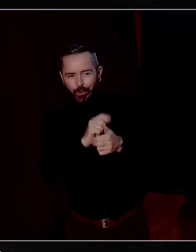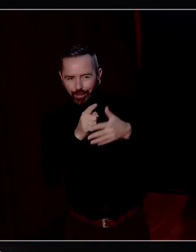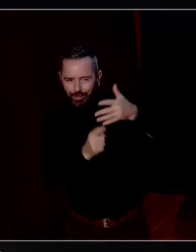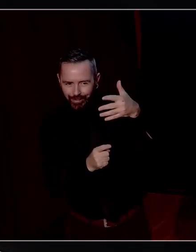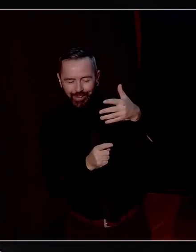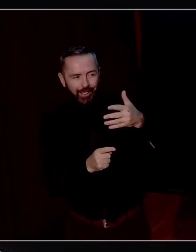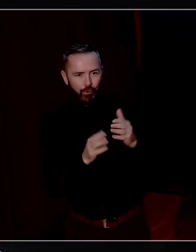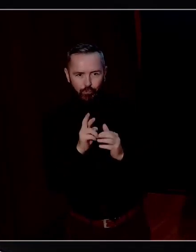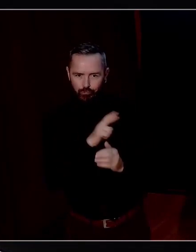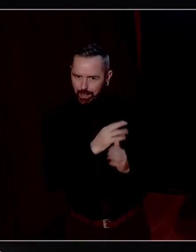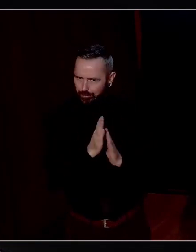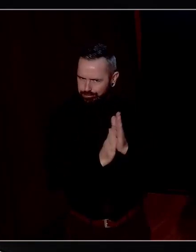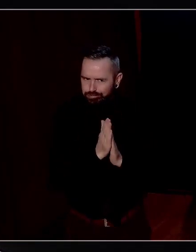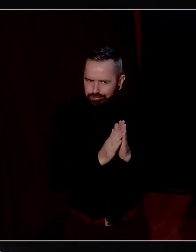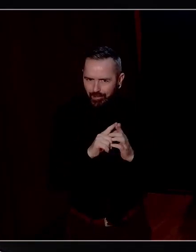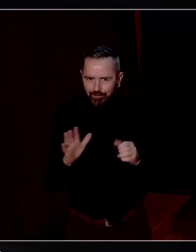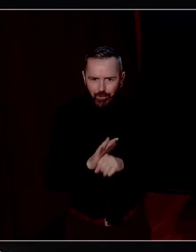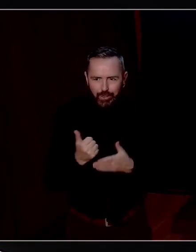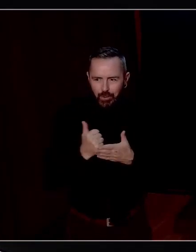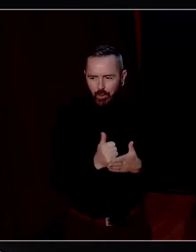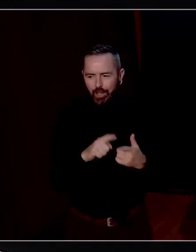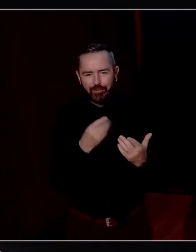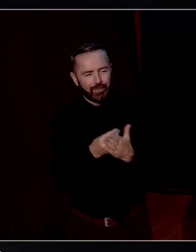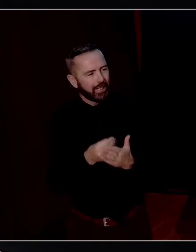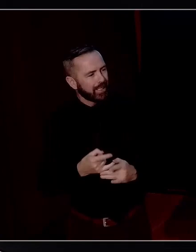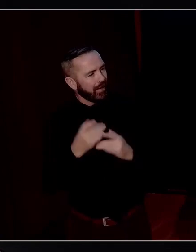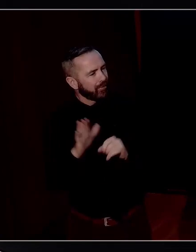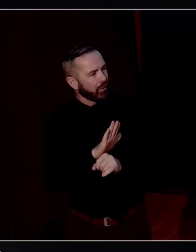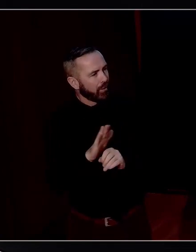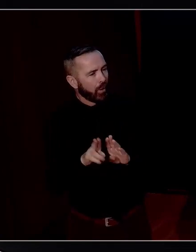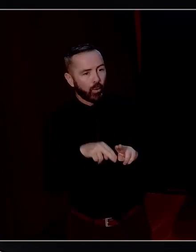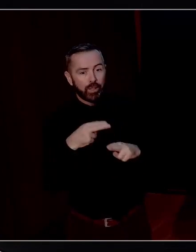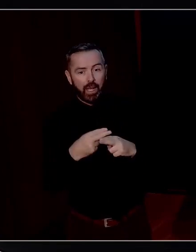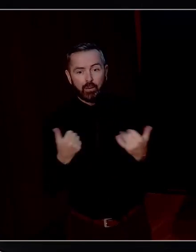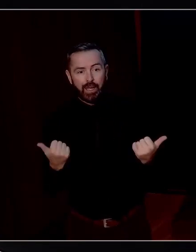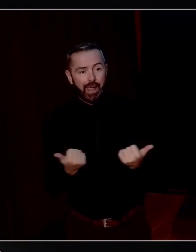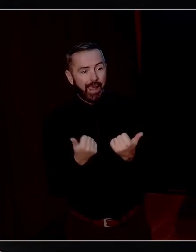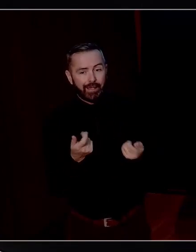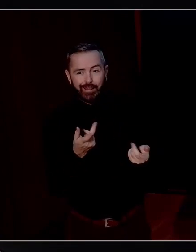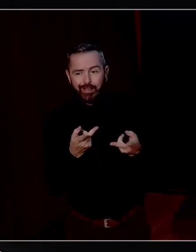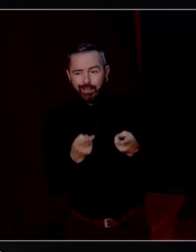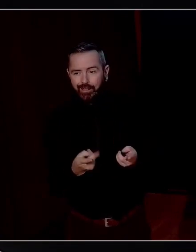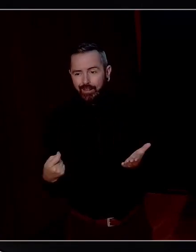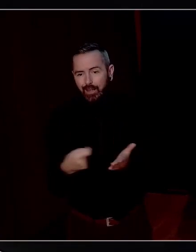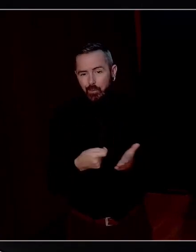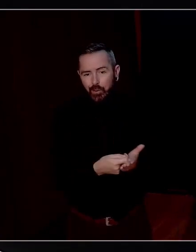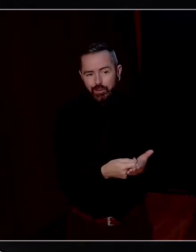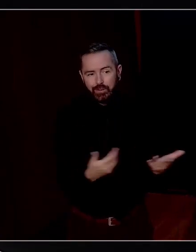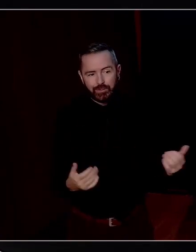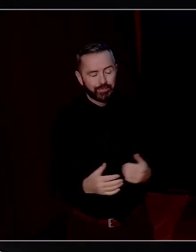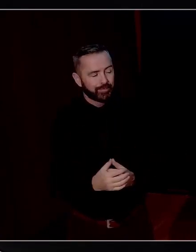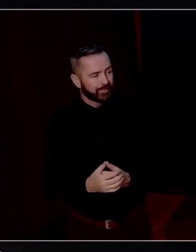been enthusiastically supportive and financially helpful without any editorial input